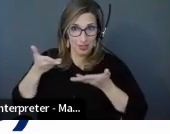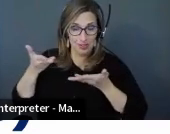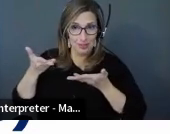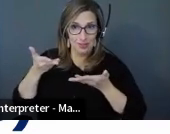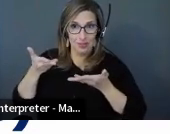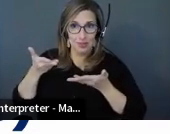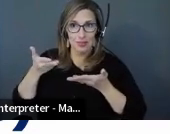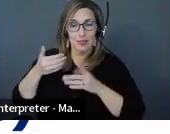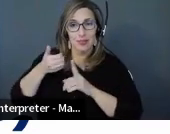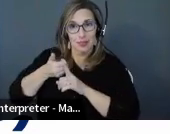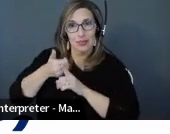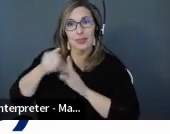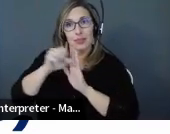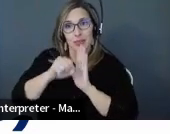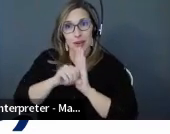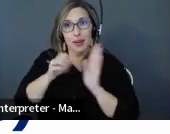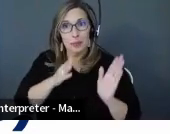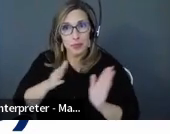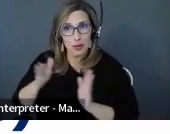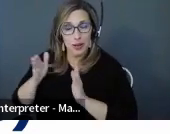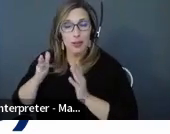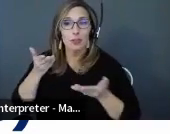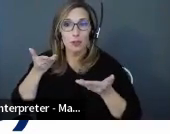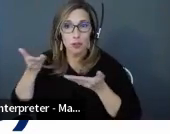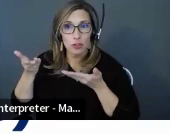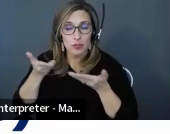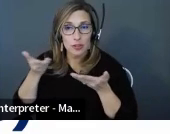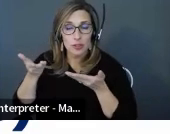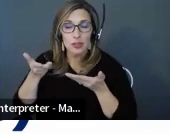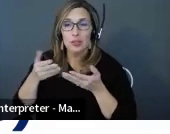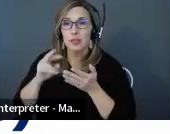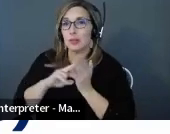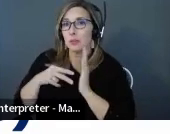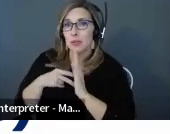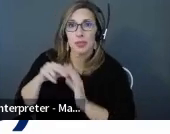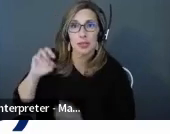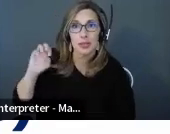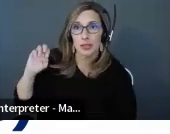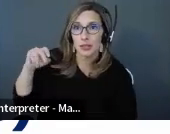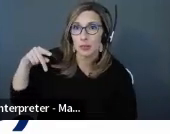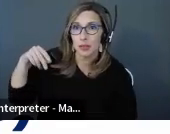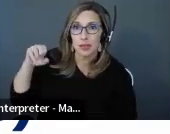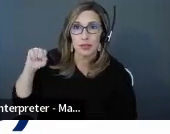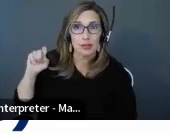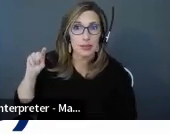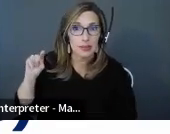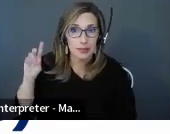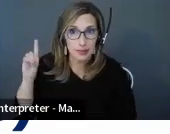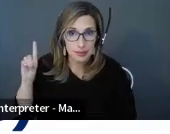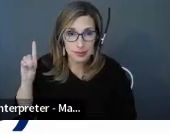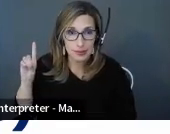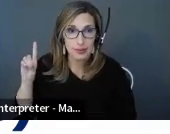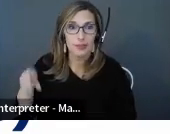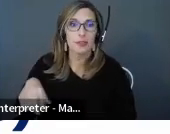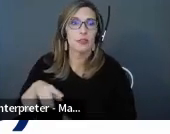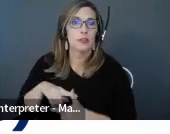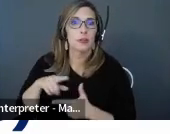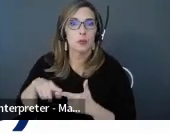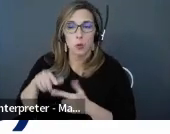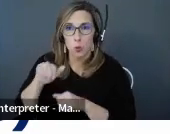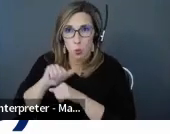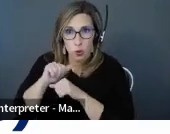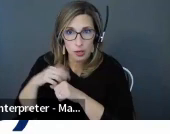are state plan services. That's where EPSDT might come in. Working